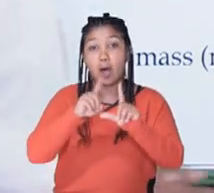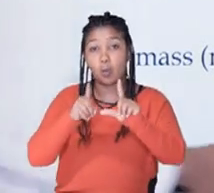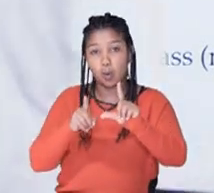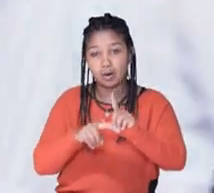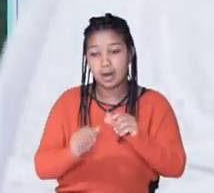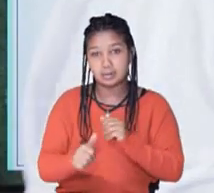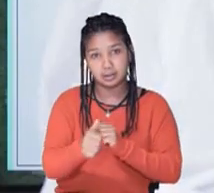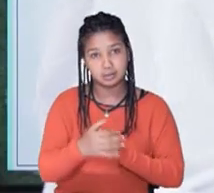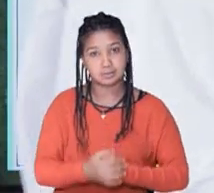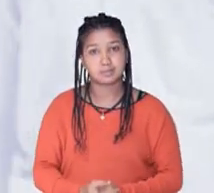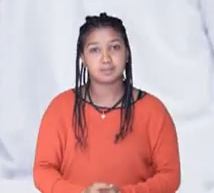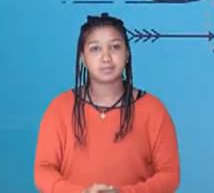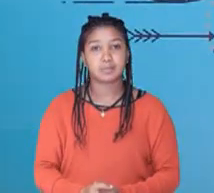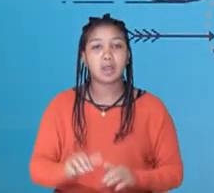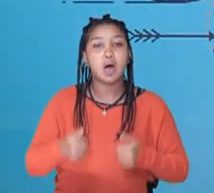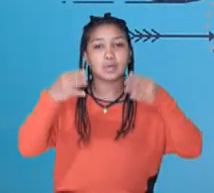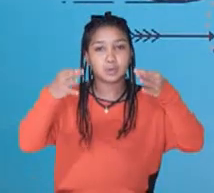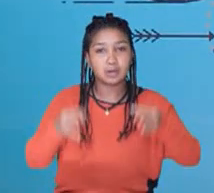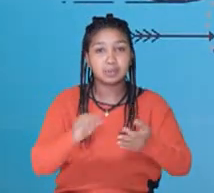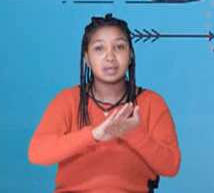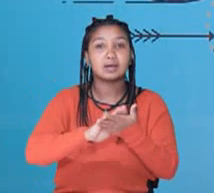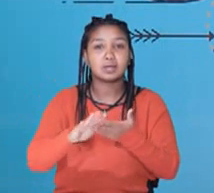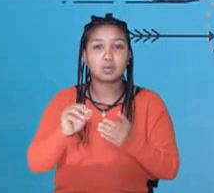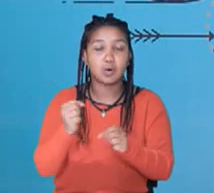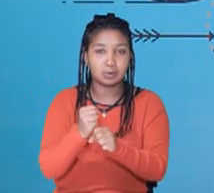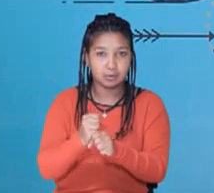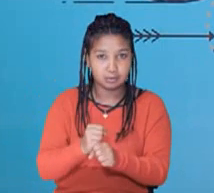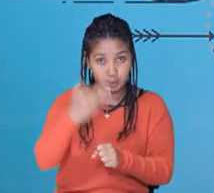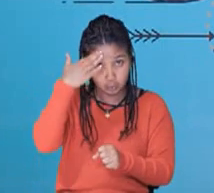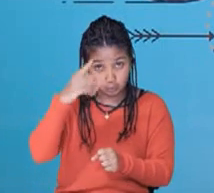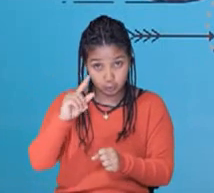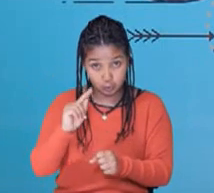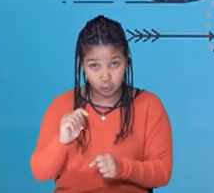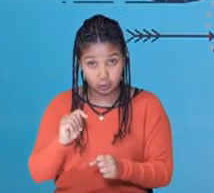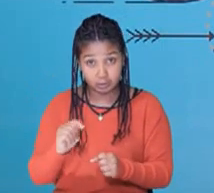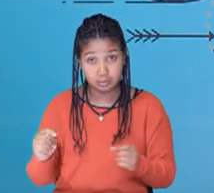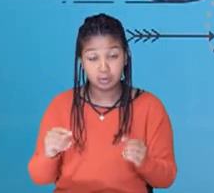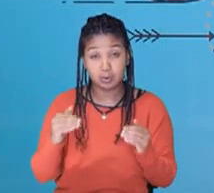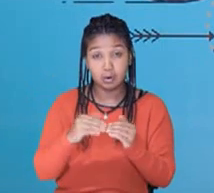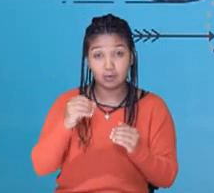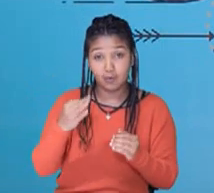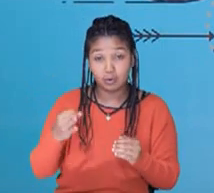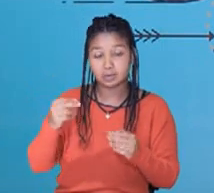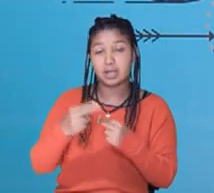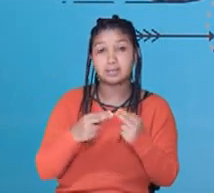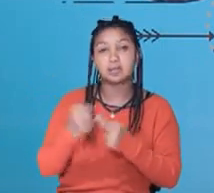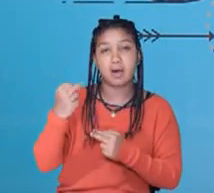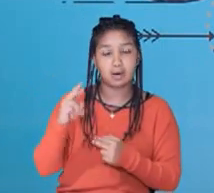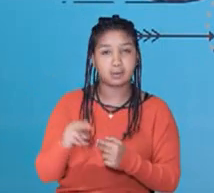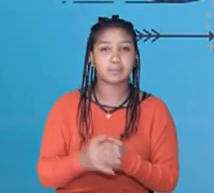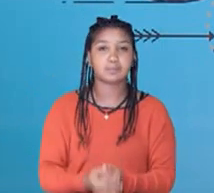angular acceleration. And how do we determine the net torque? We know that torque tau is force F times